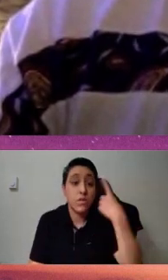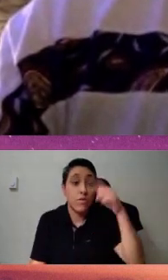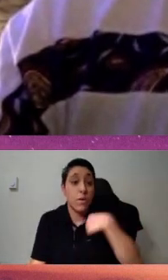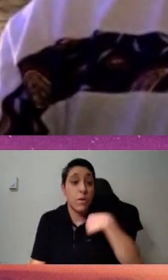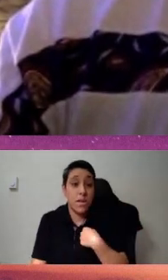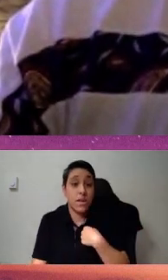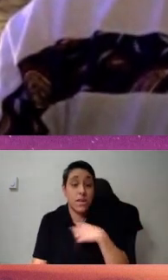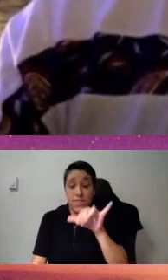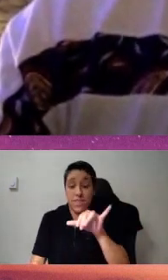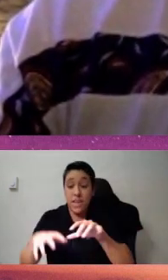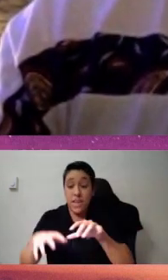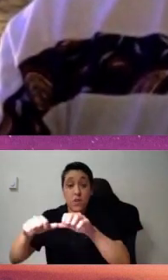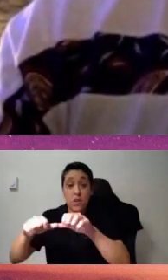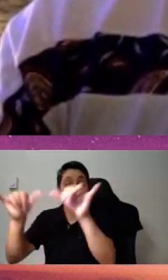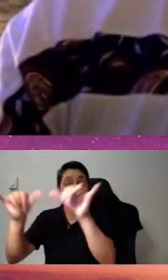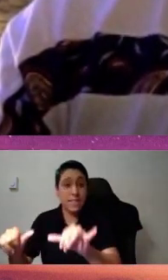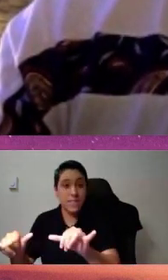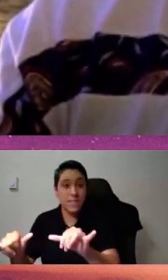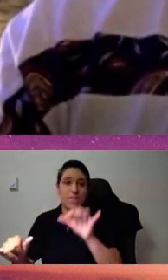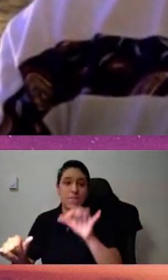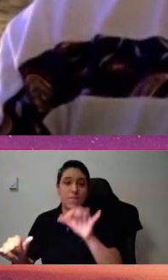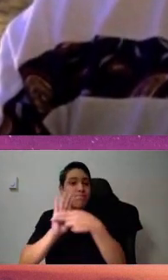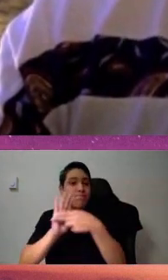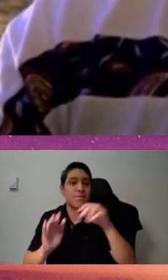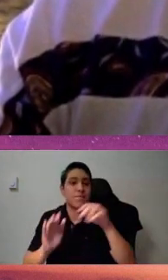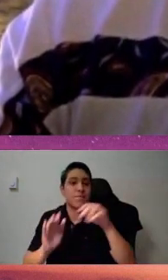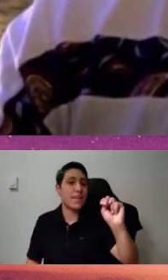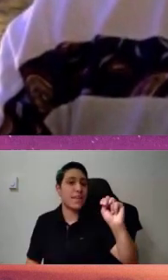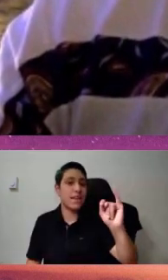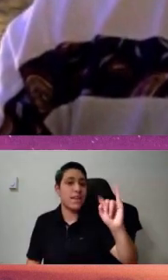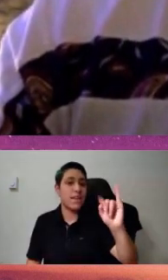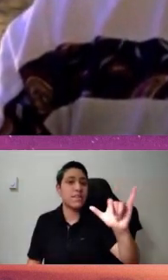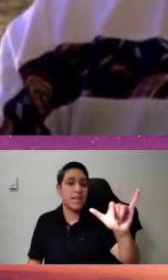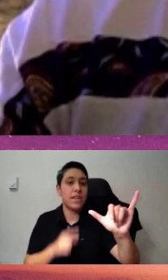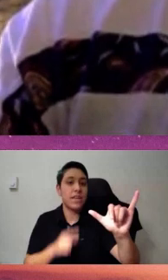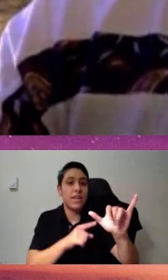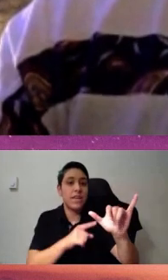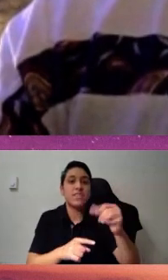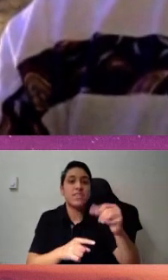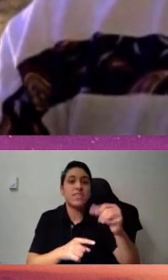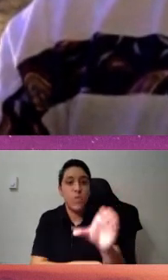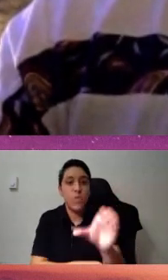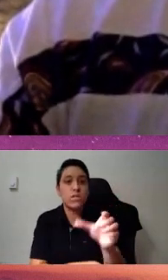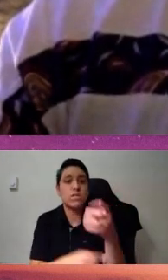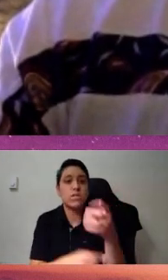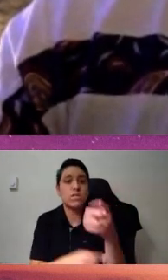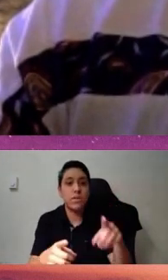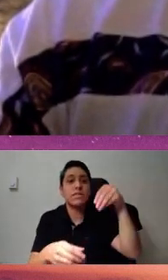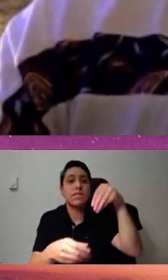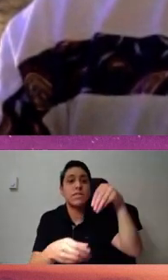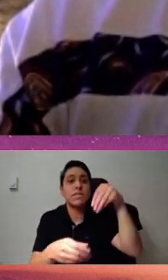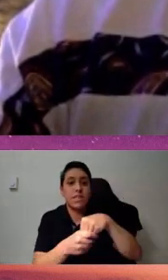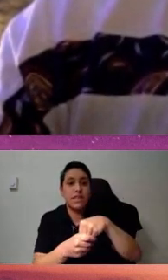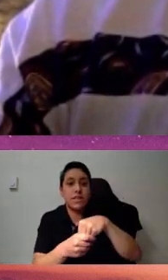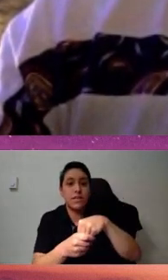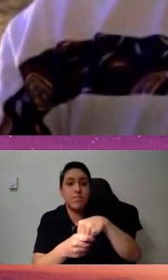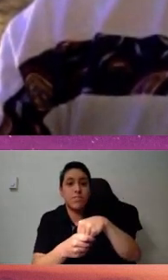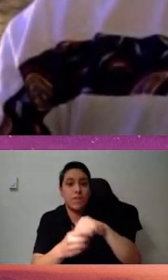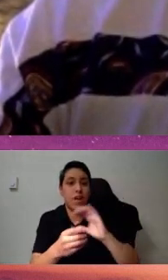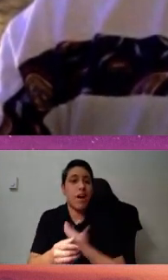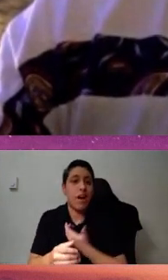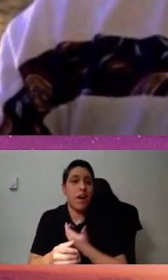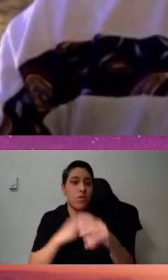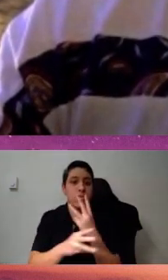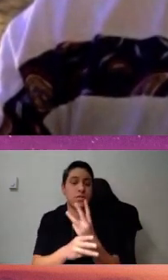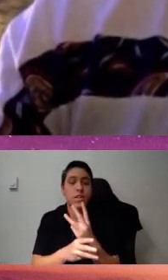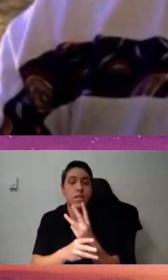colonialism is an entity. It's a massive entity. It's a force that moves through our worlds. A lot of,